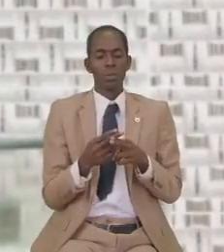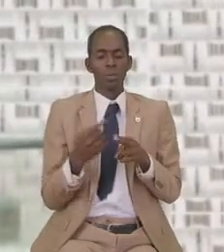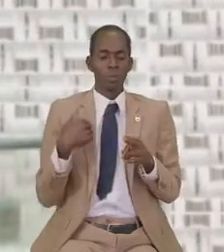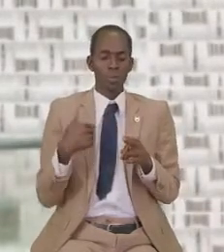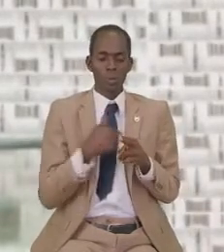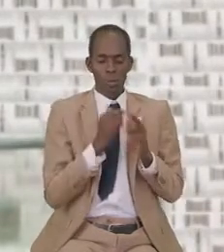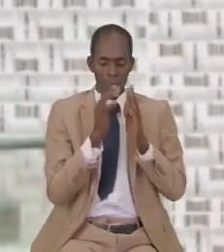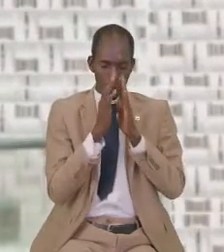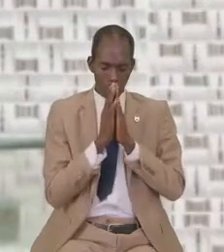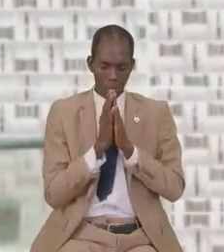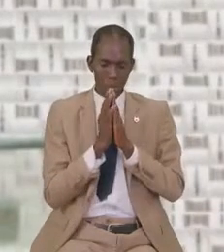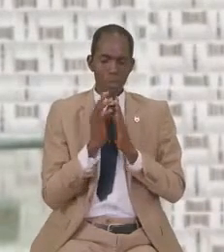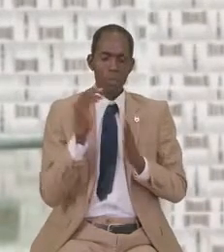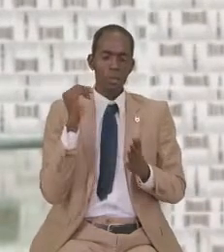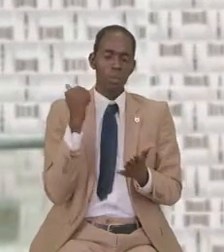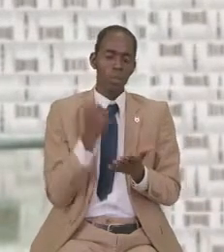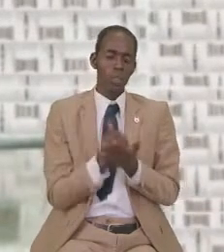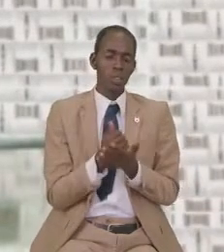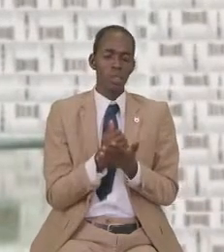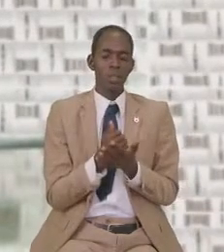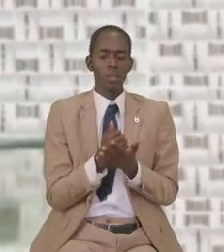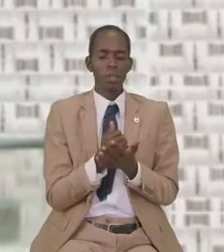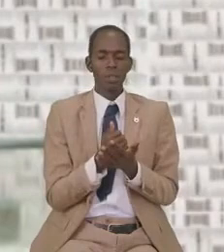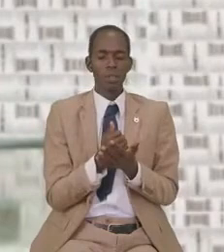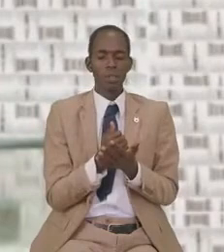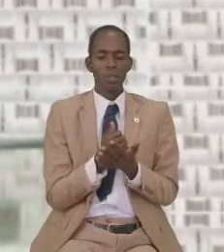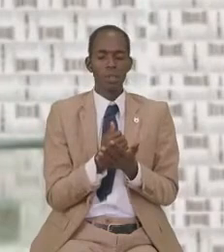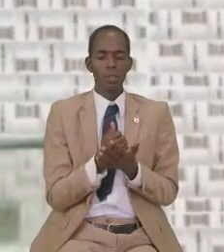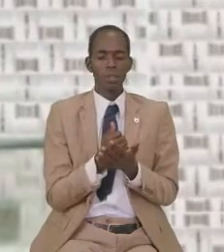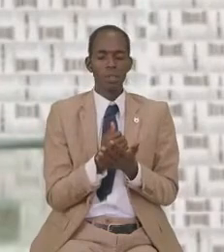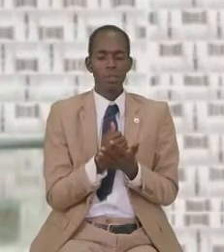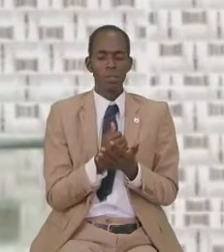we pray.